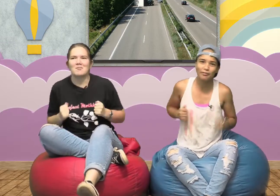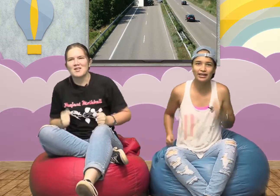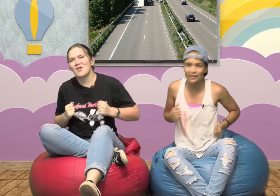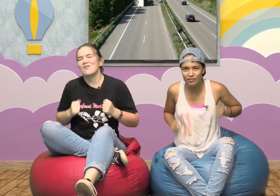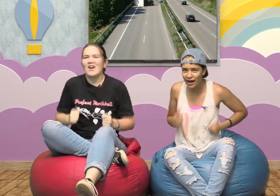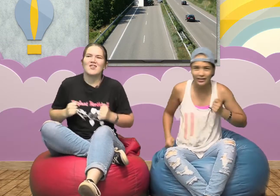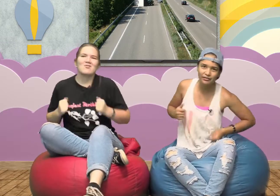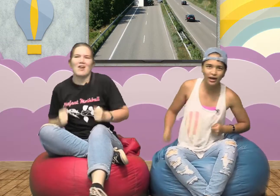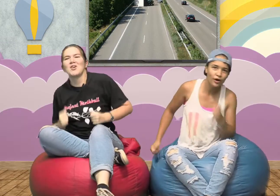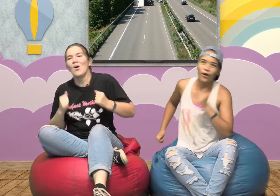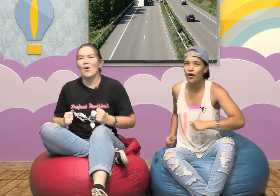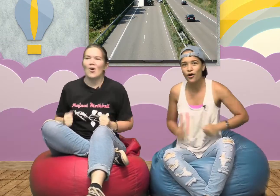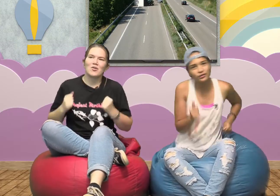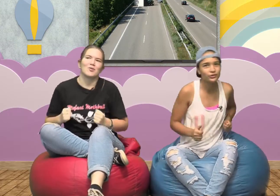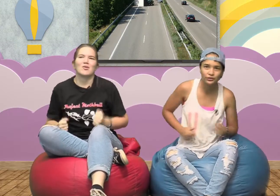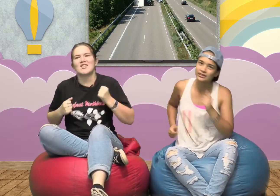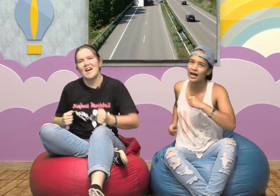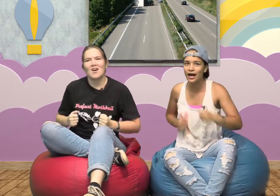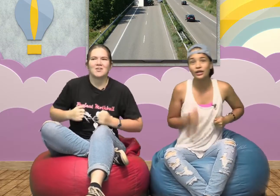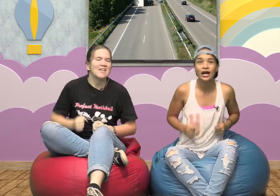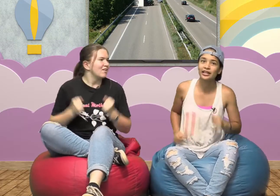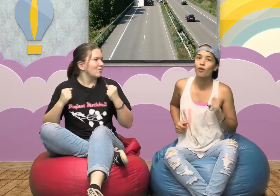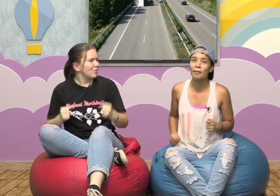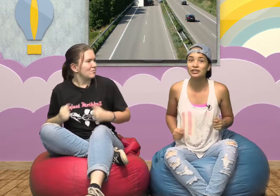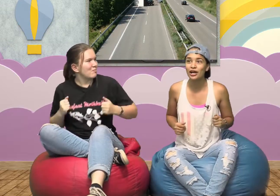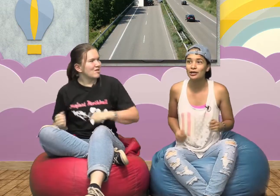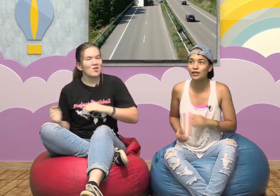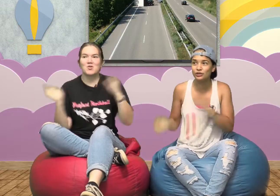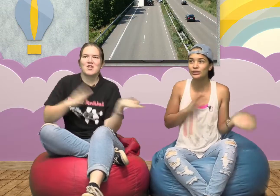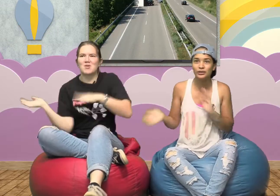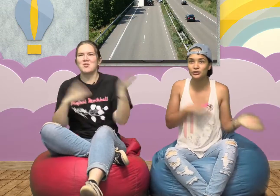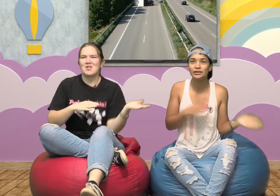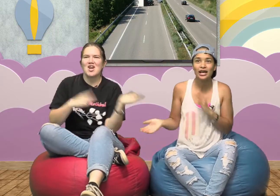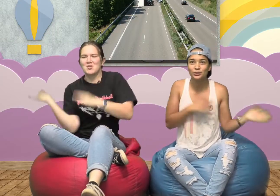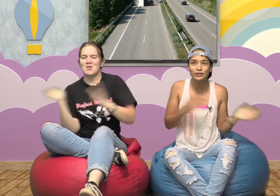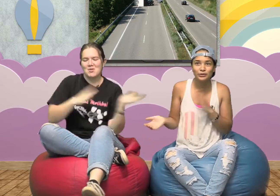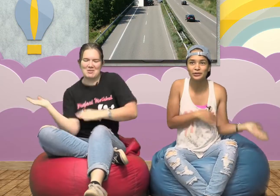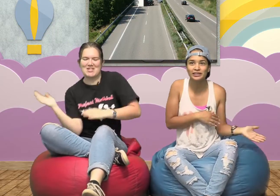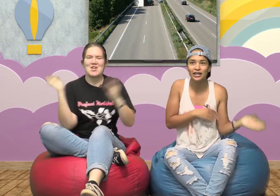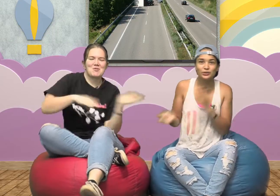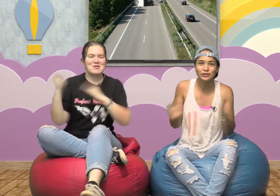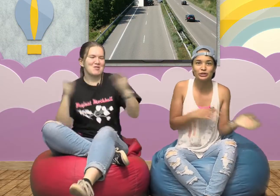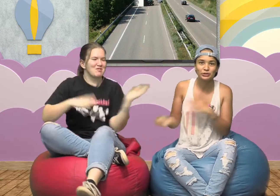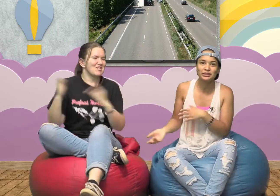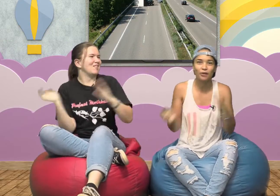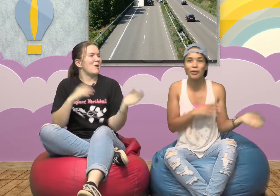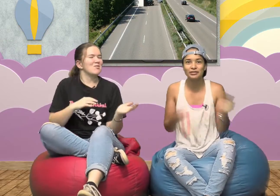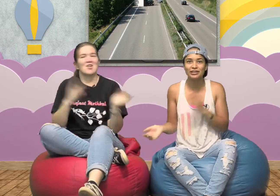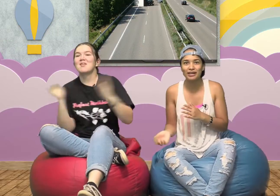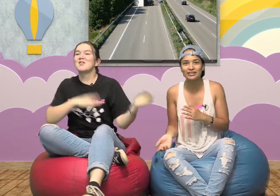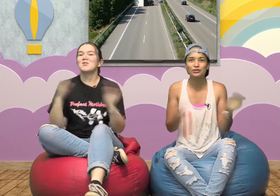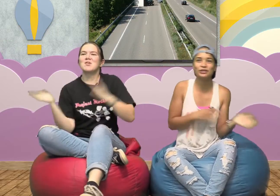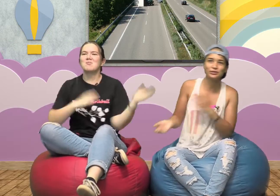The wheels on the bus go round and round, all through the town. The wipers on the bus go swish, swish, swish, swish, swish, swish, swish, swish, swish.